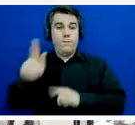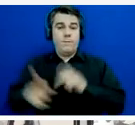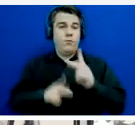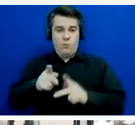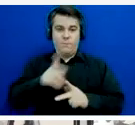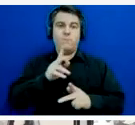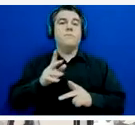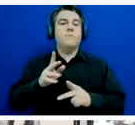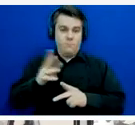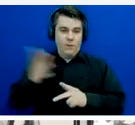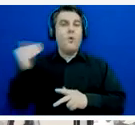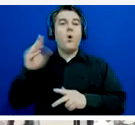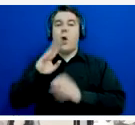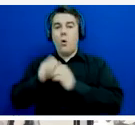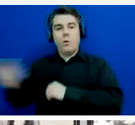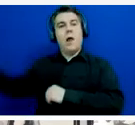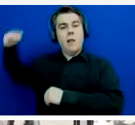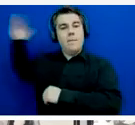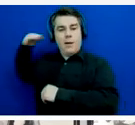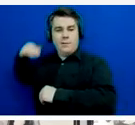to about Plexus in the past.